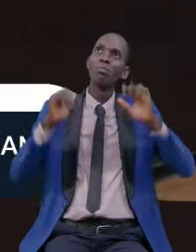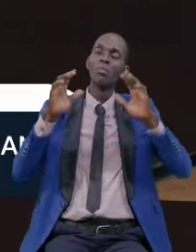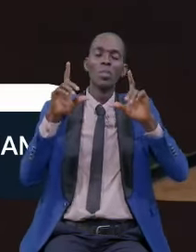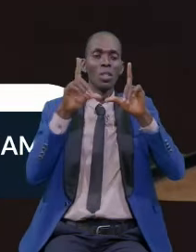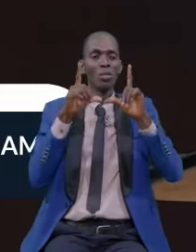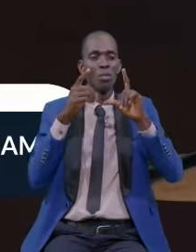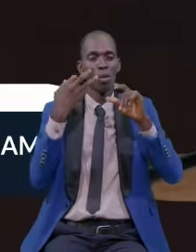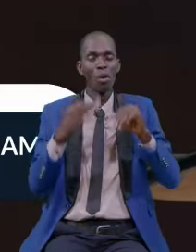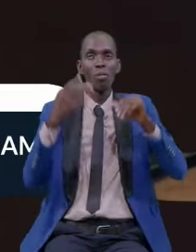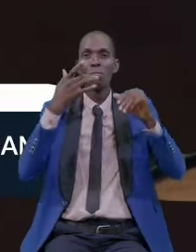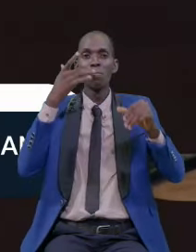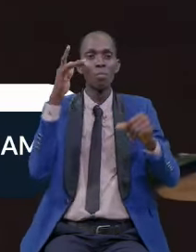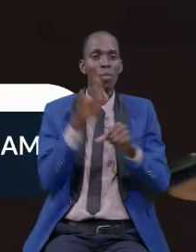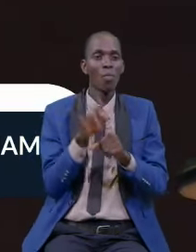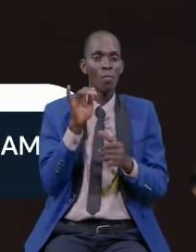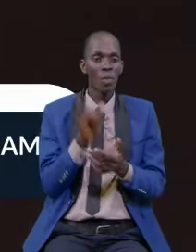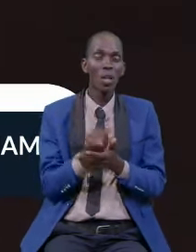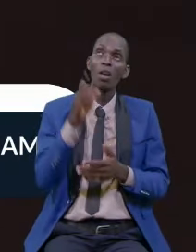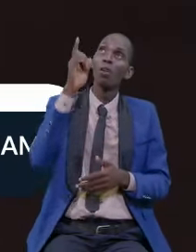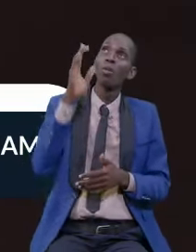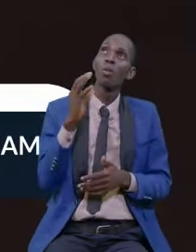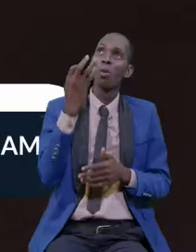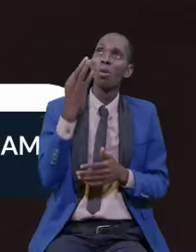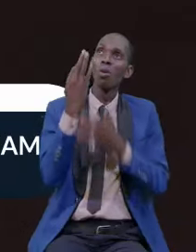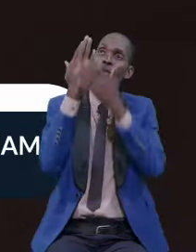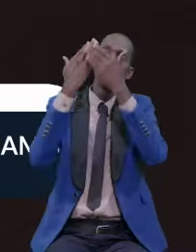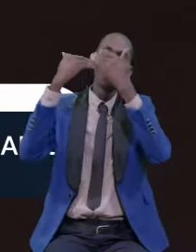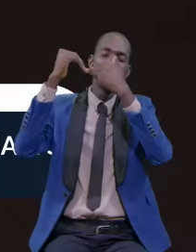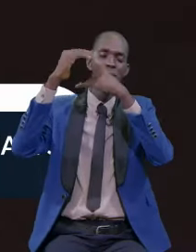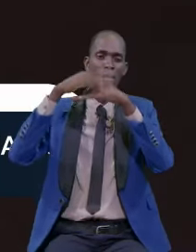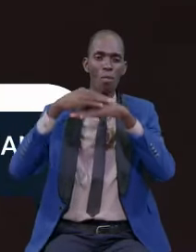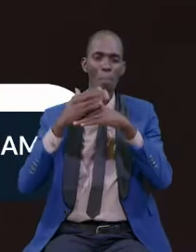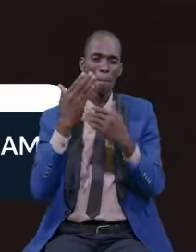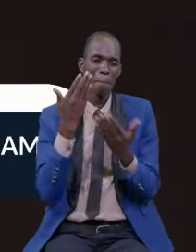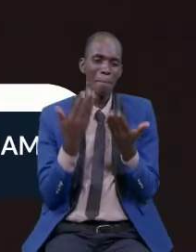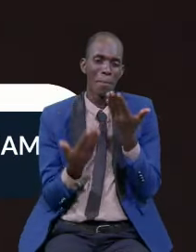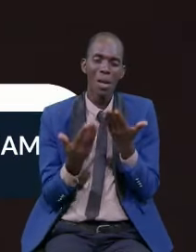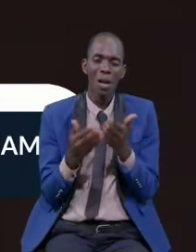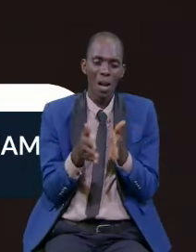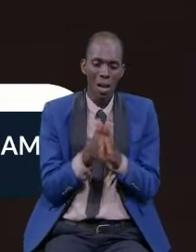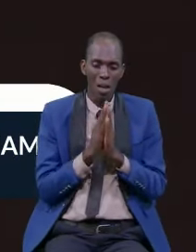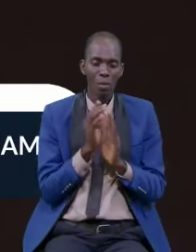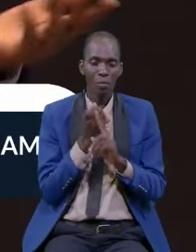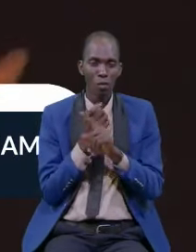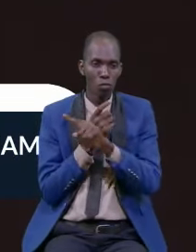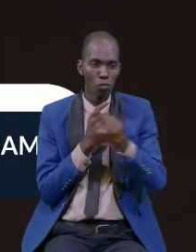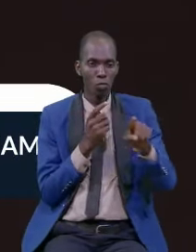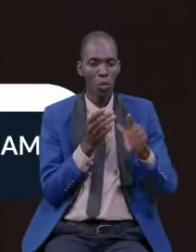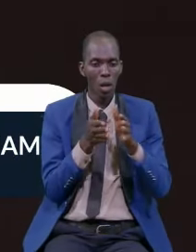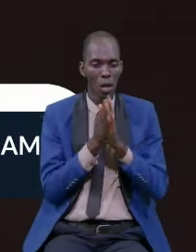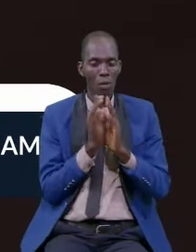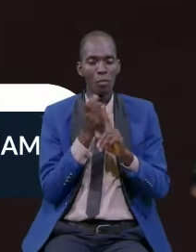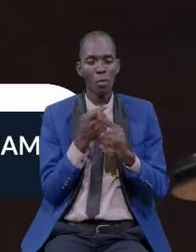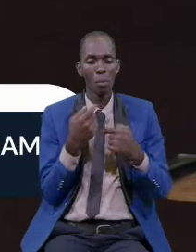that the Lord God of heaven might require from you, from me, and